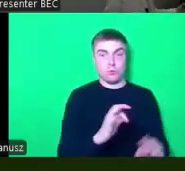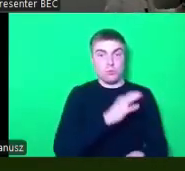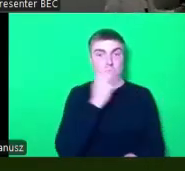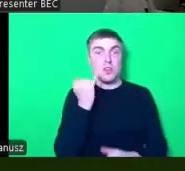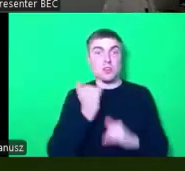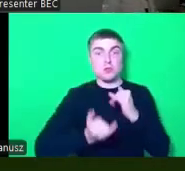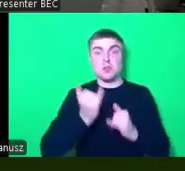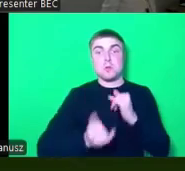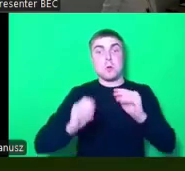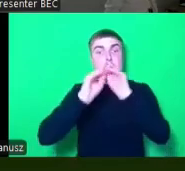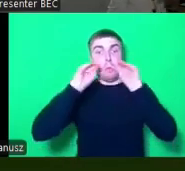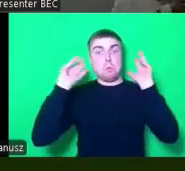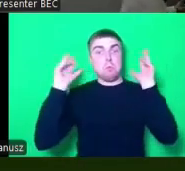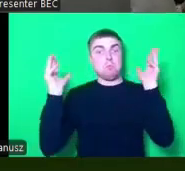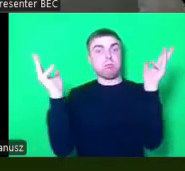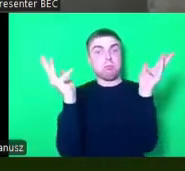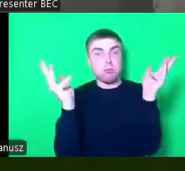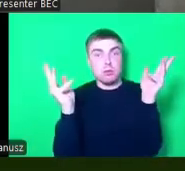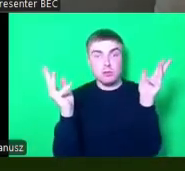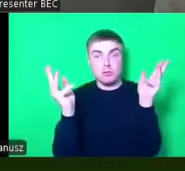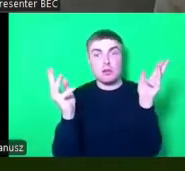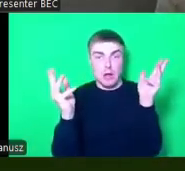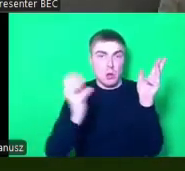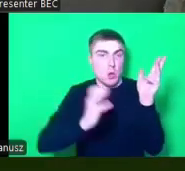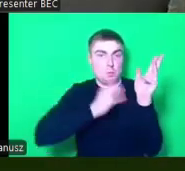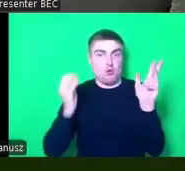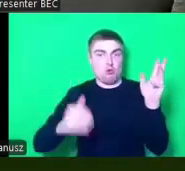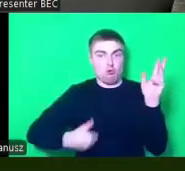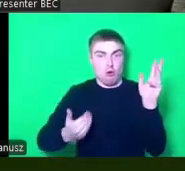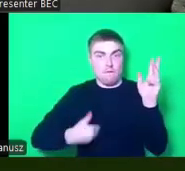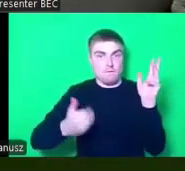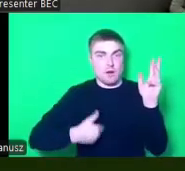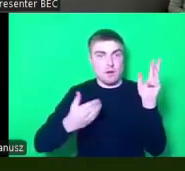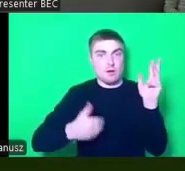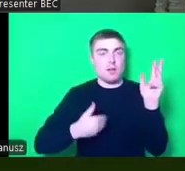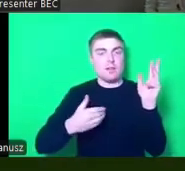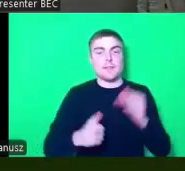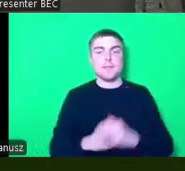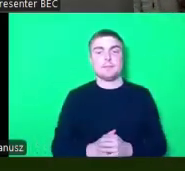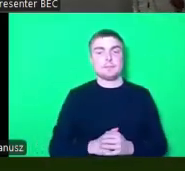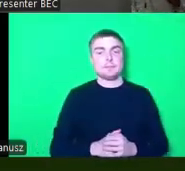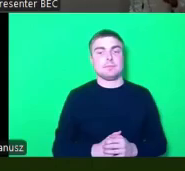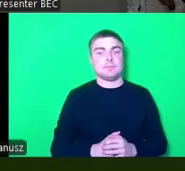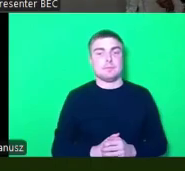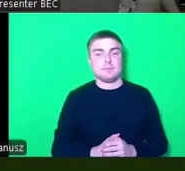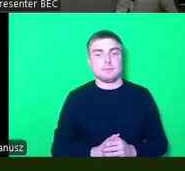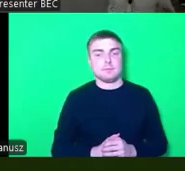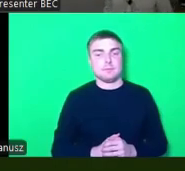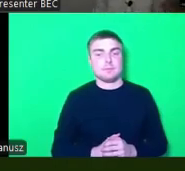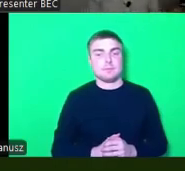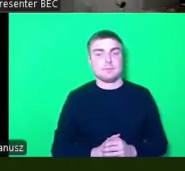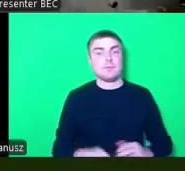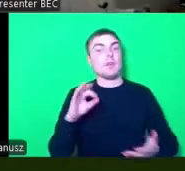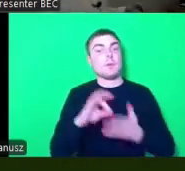there is, the more healthy people are. And it's important to know that this has